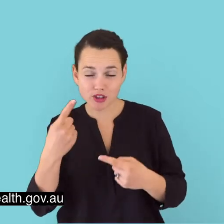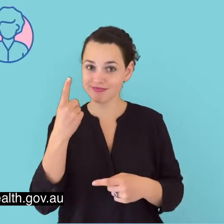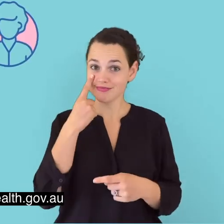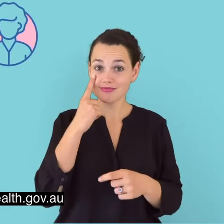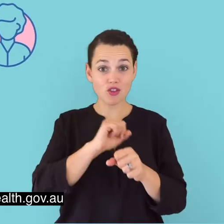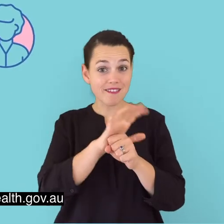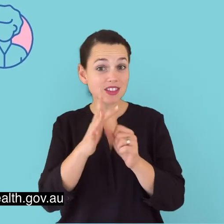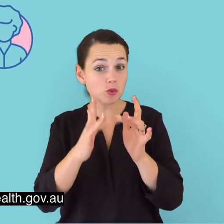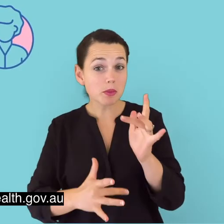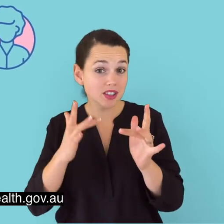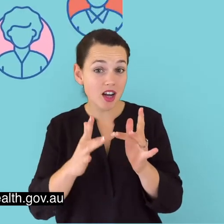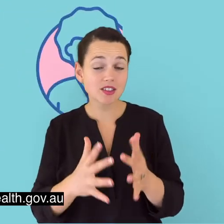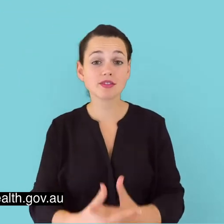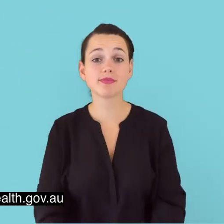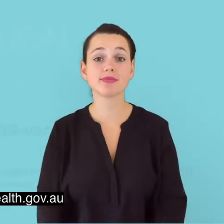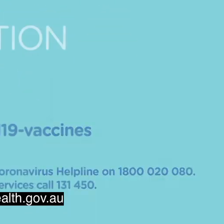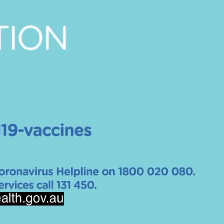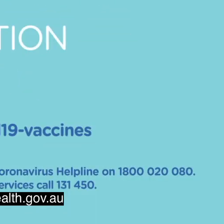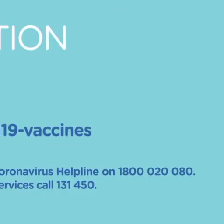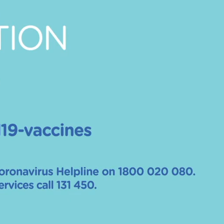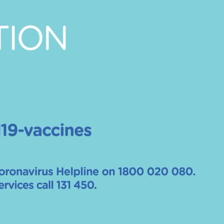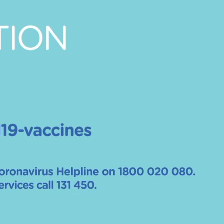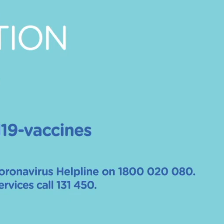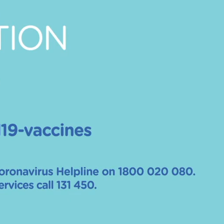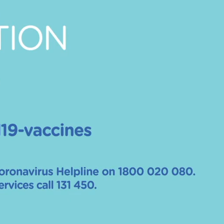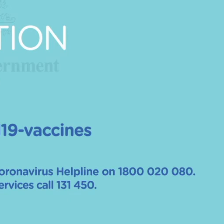To learn more, visit health.gov.au